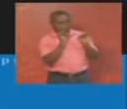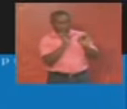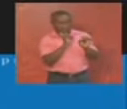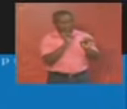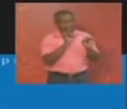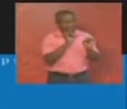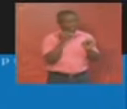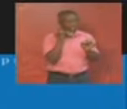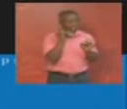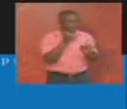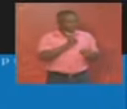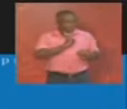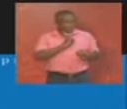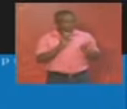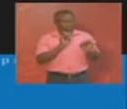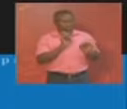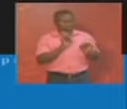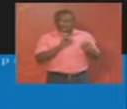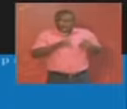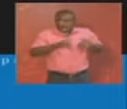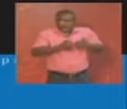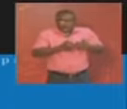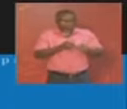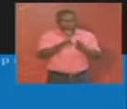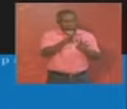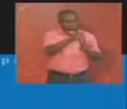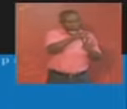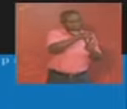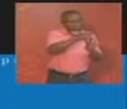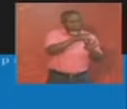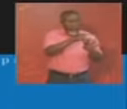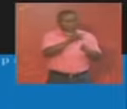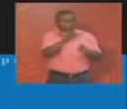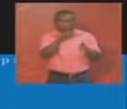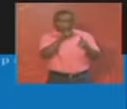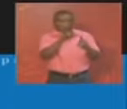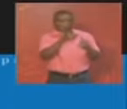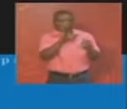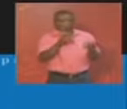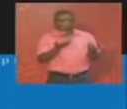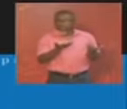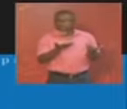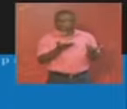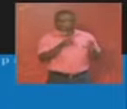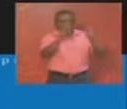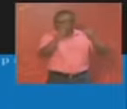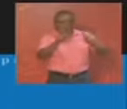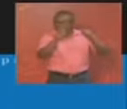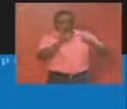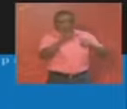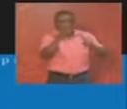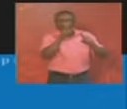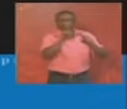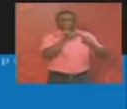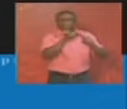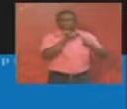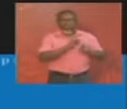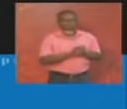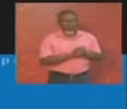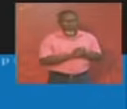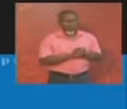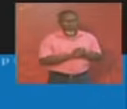how they contracted it, and at what point in time, they were tested, they came into tested after